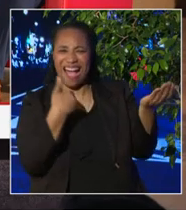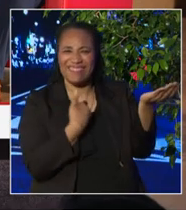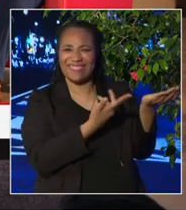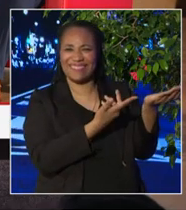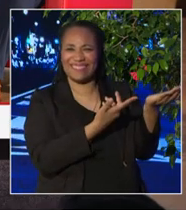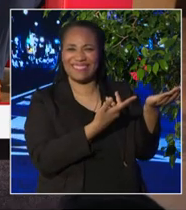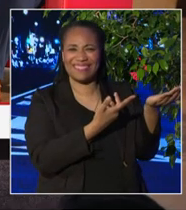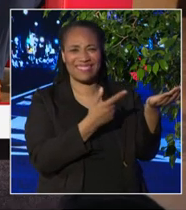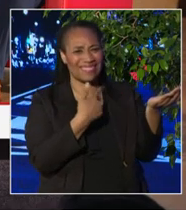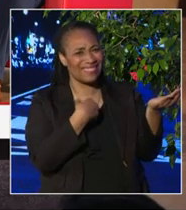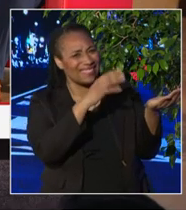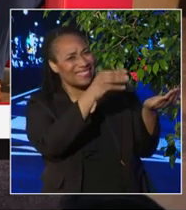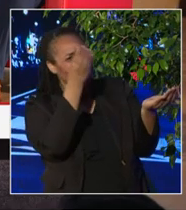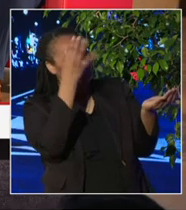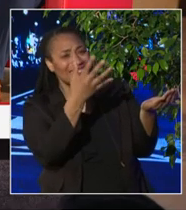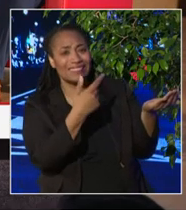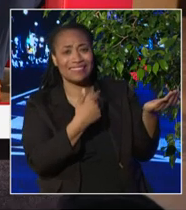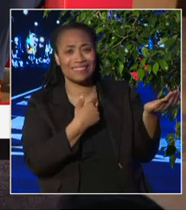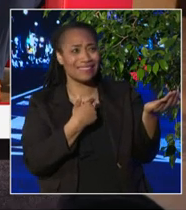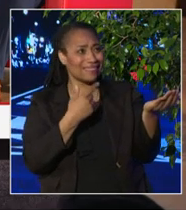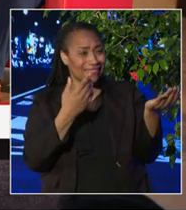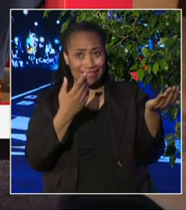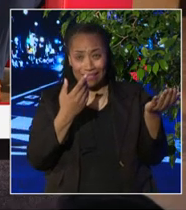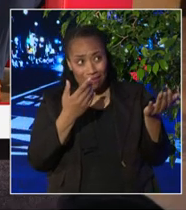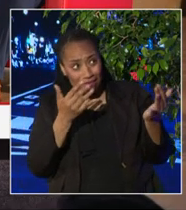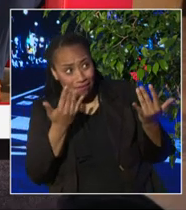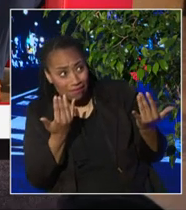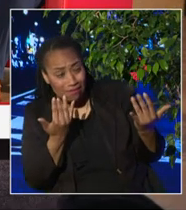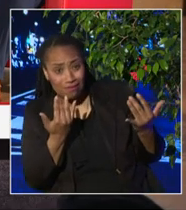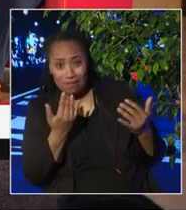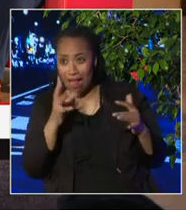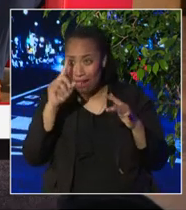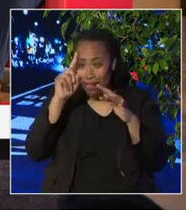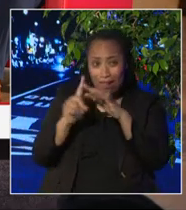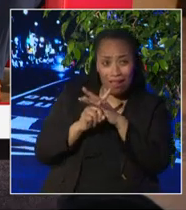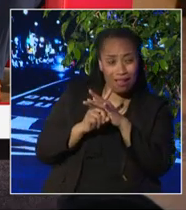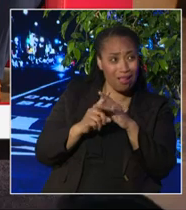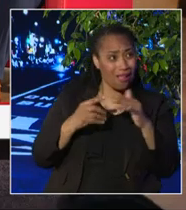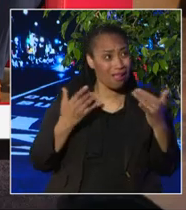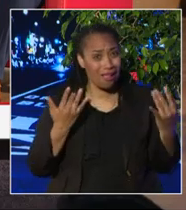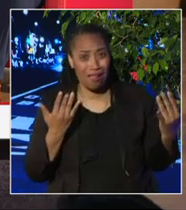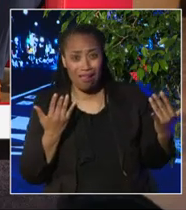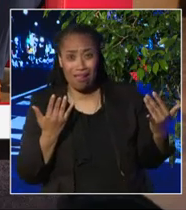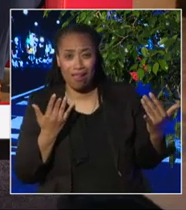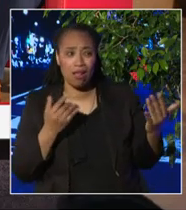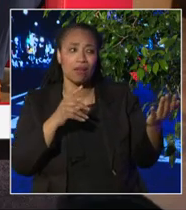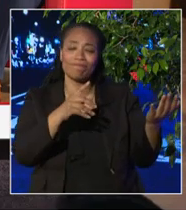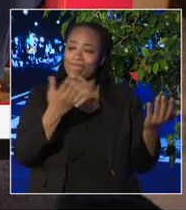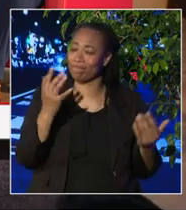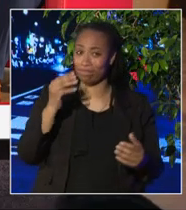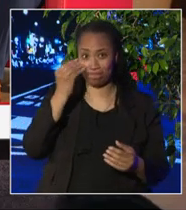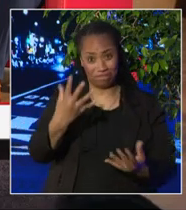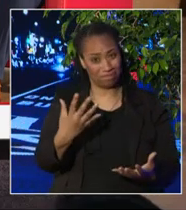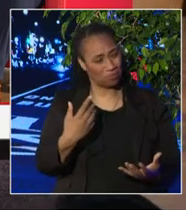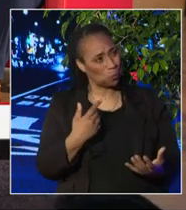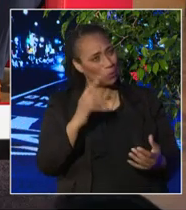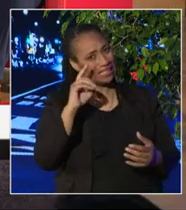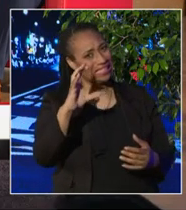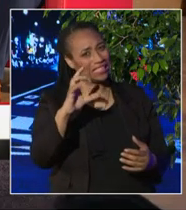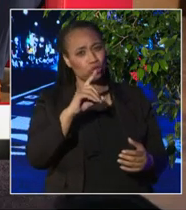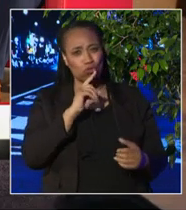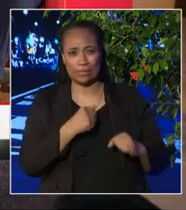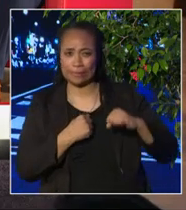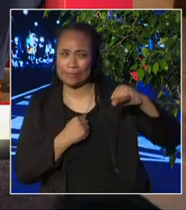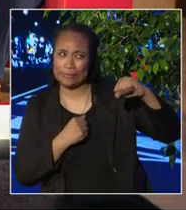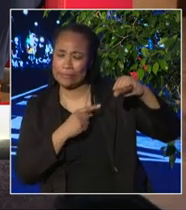of right now. So DC is resilient. We have to shift our economy. We have to be committed to